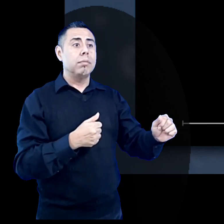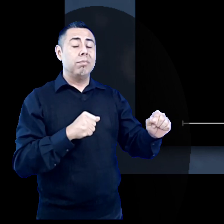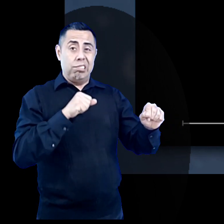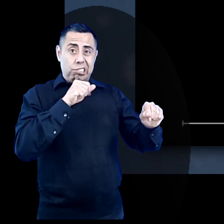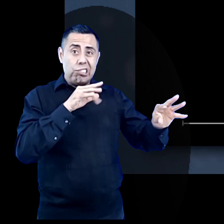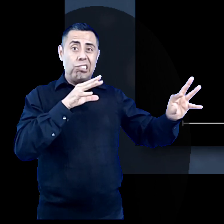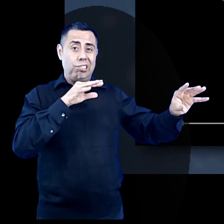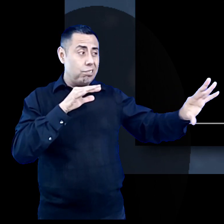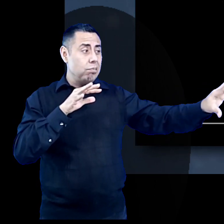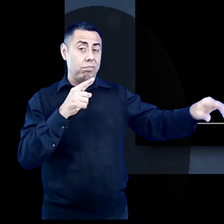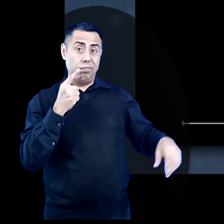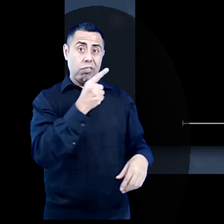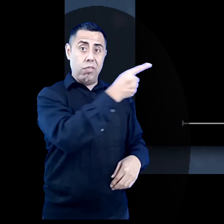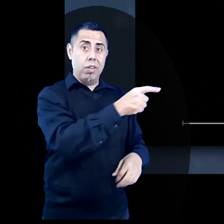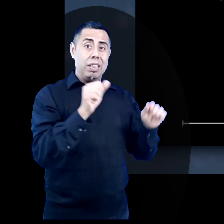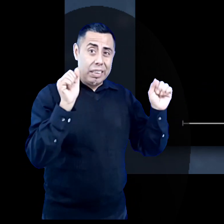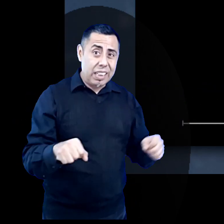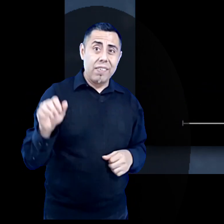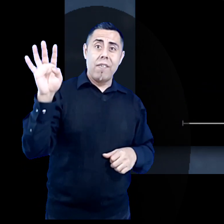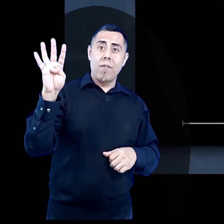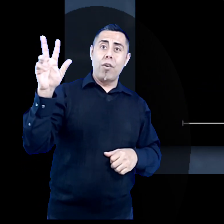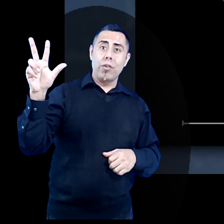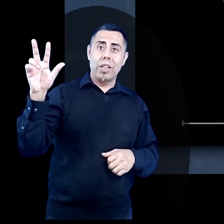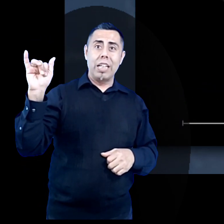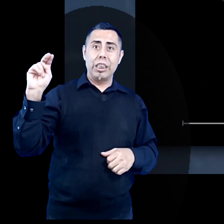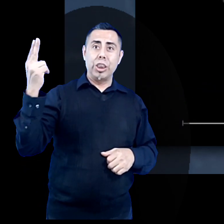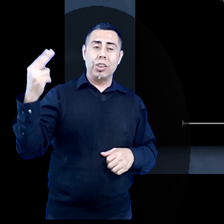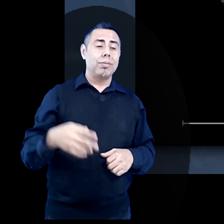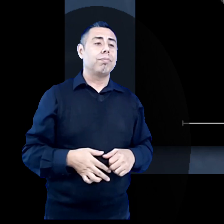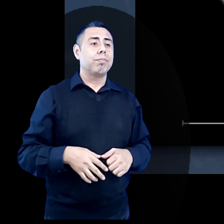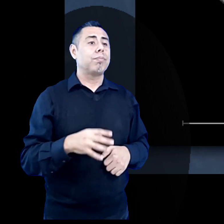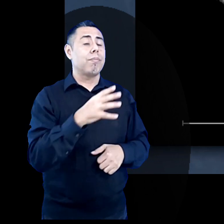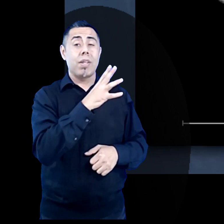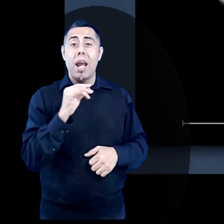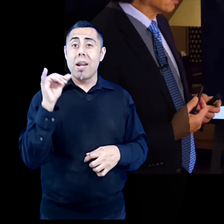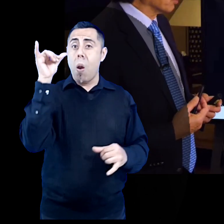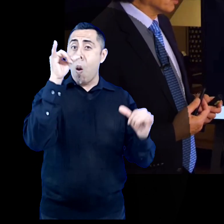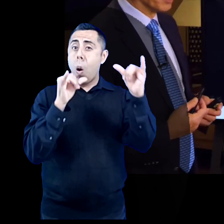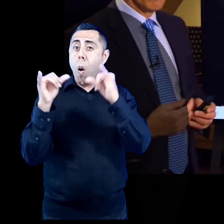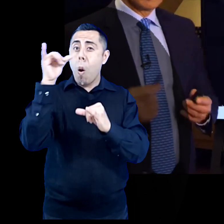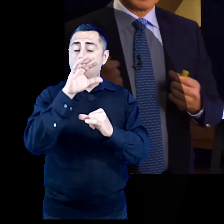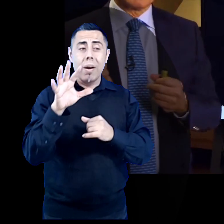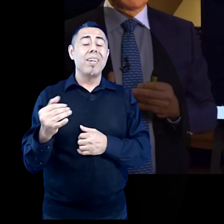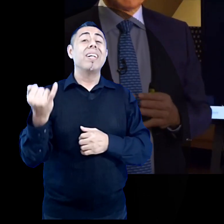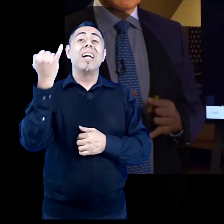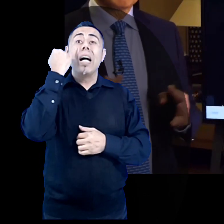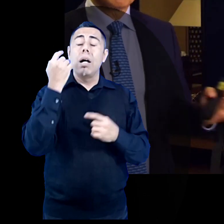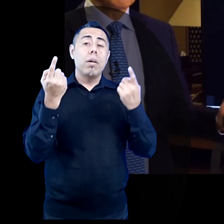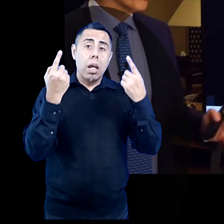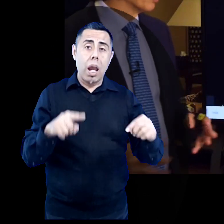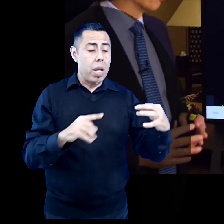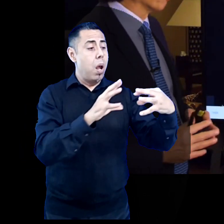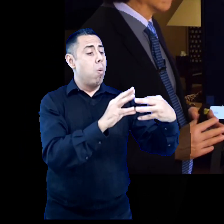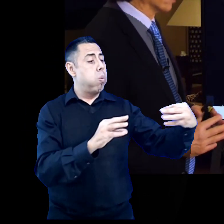and then goes on to progress to 43 inches. And the remarkable nature of this is if it's taken then by